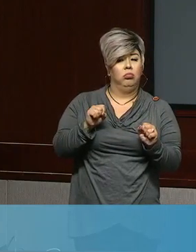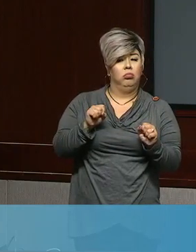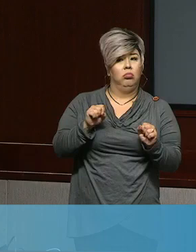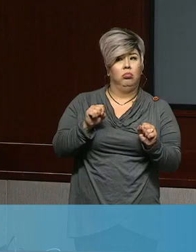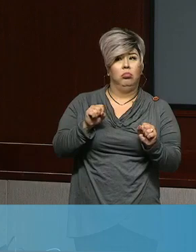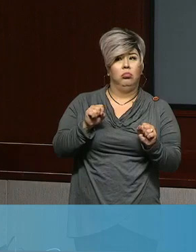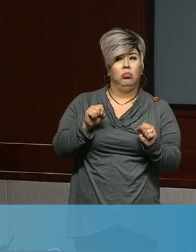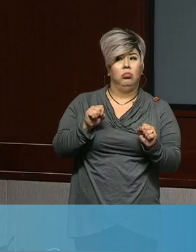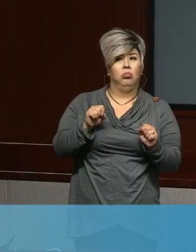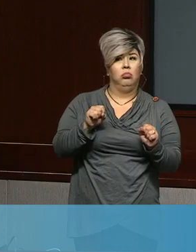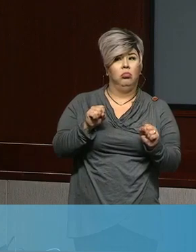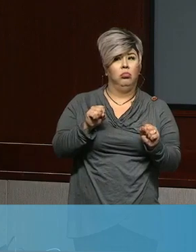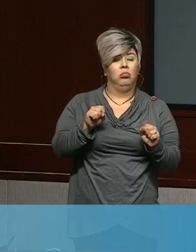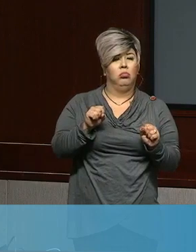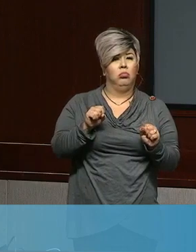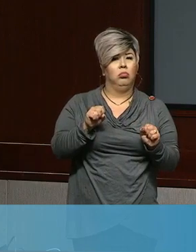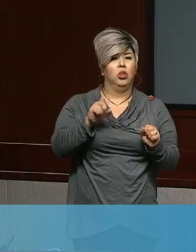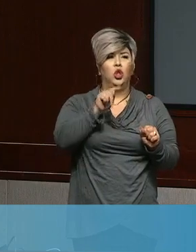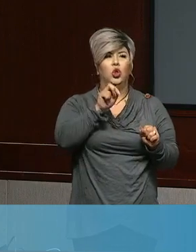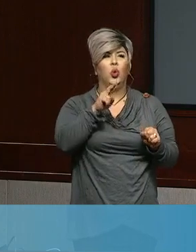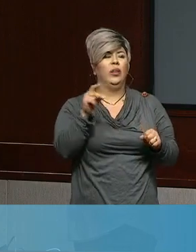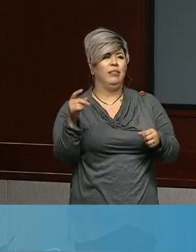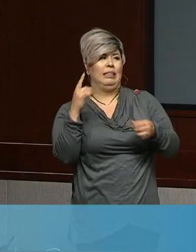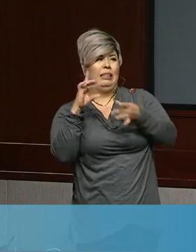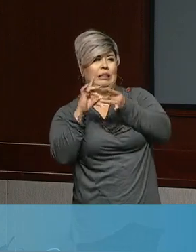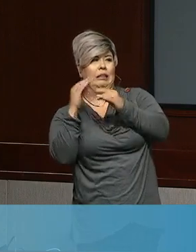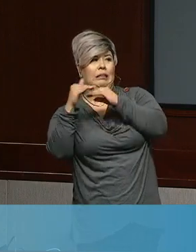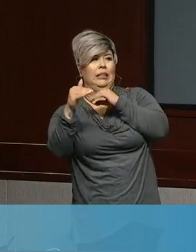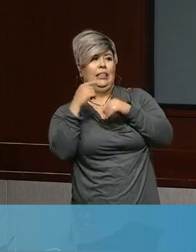She's having issues coming off mute, so she's